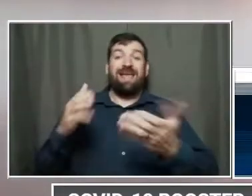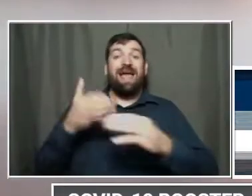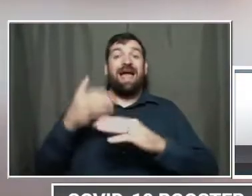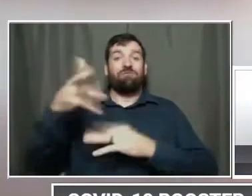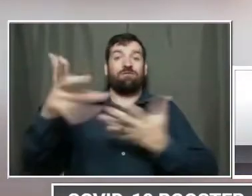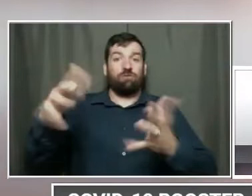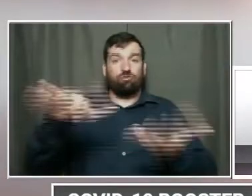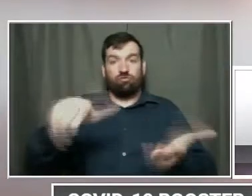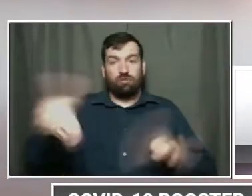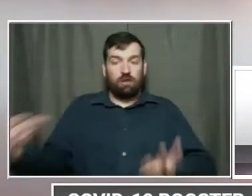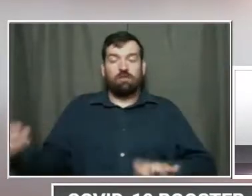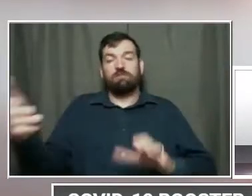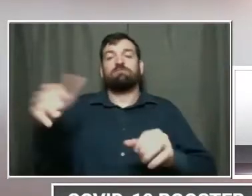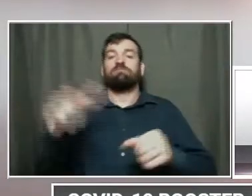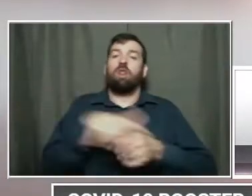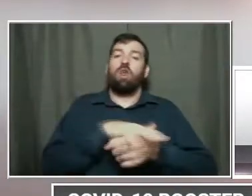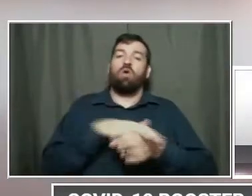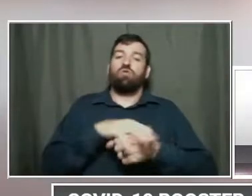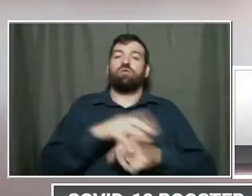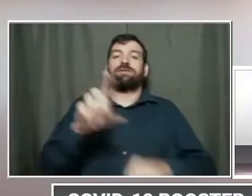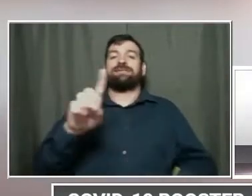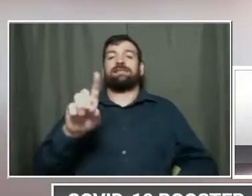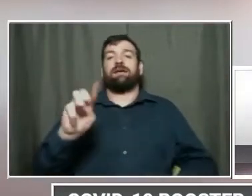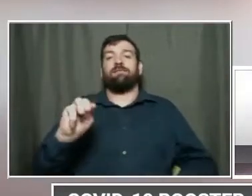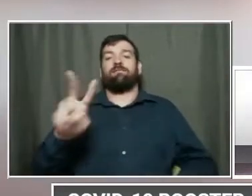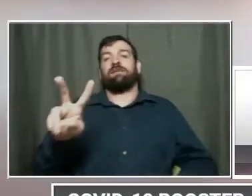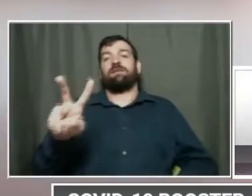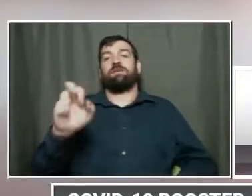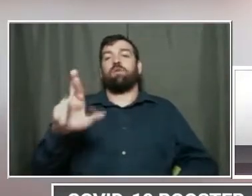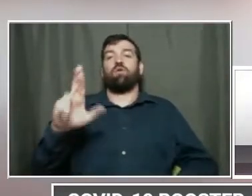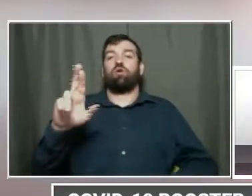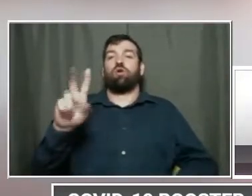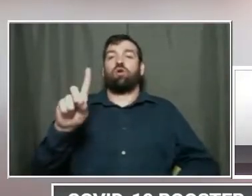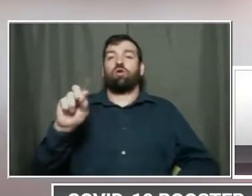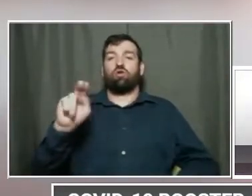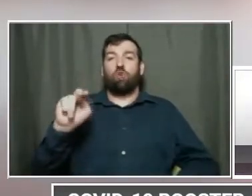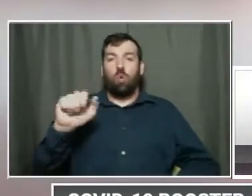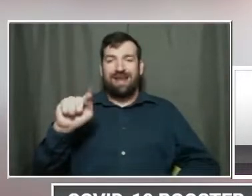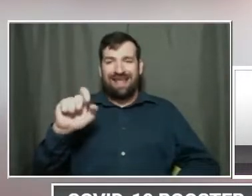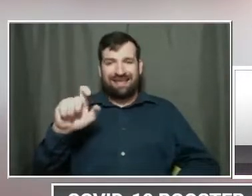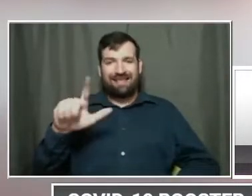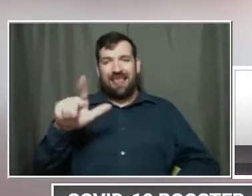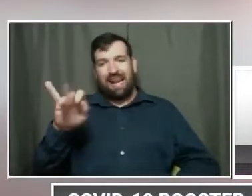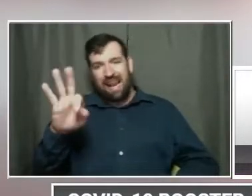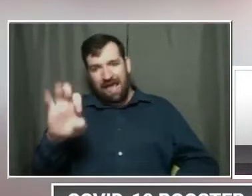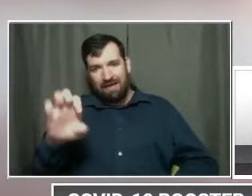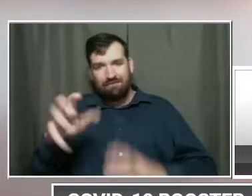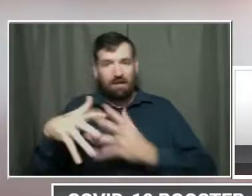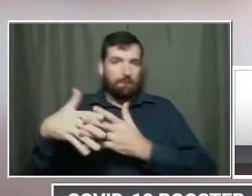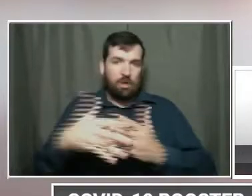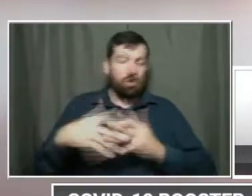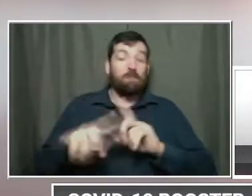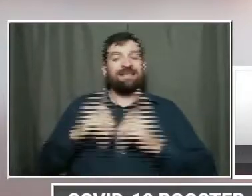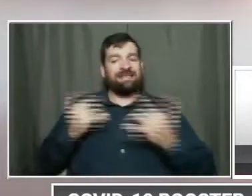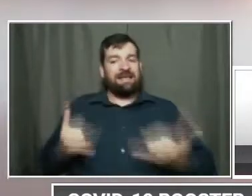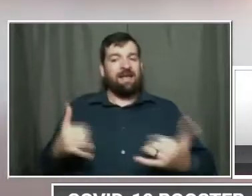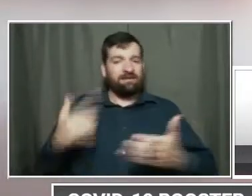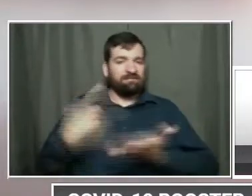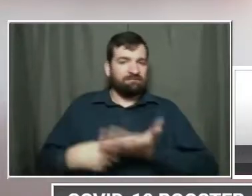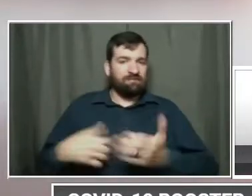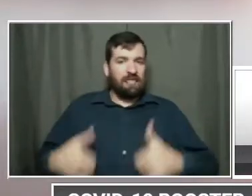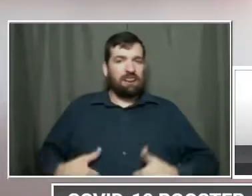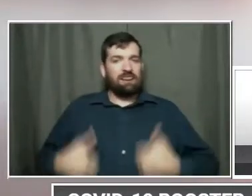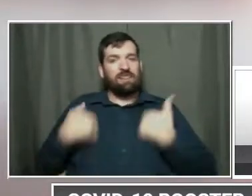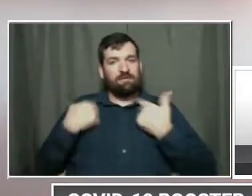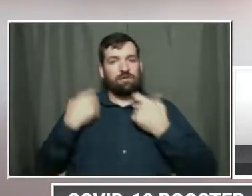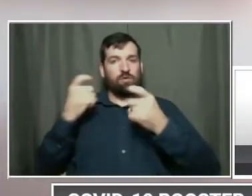you can do through your local DMV or through a Donate Life America site. But what we're talking about today is living donation. So if you want to give a kidney